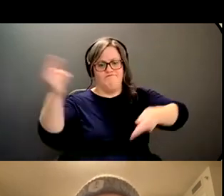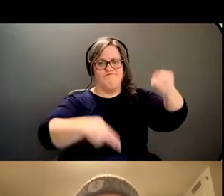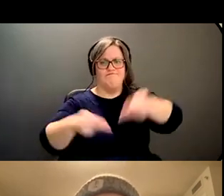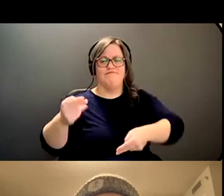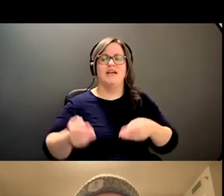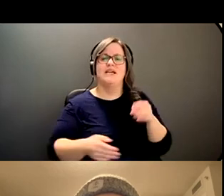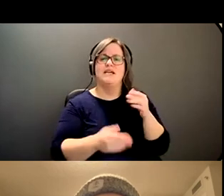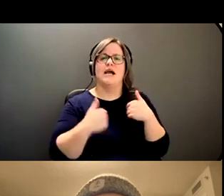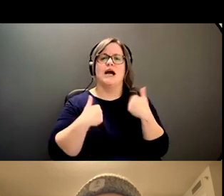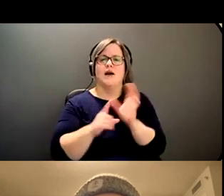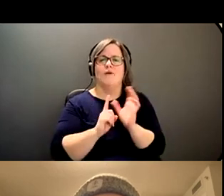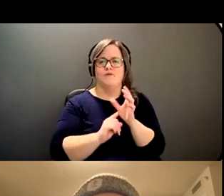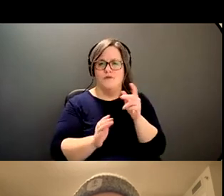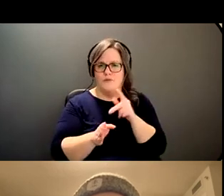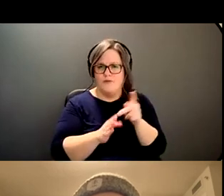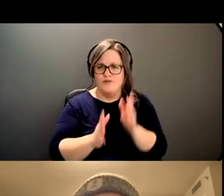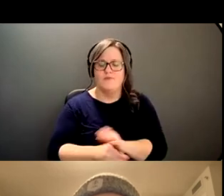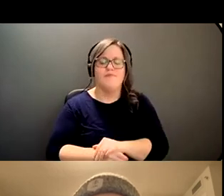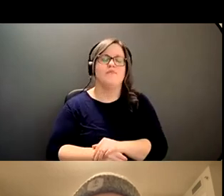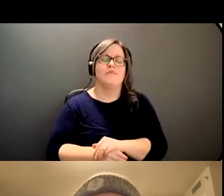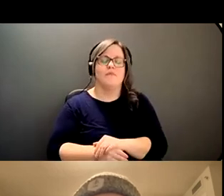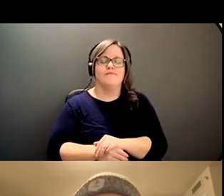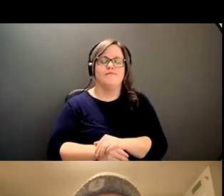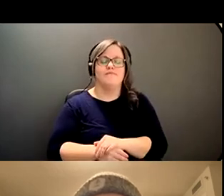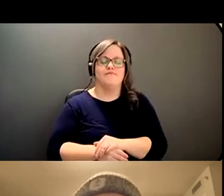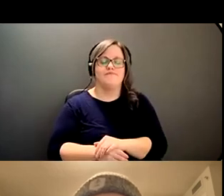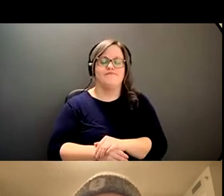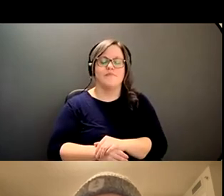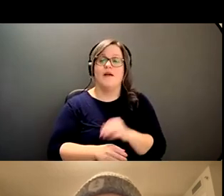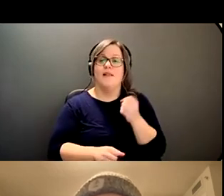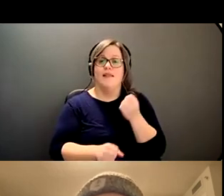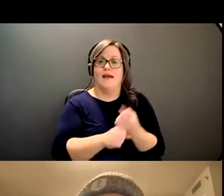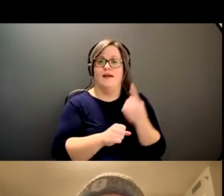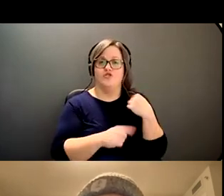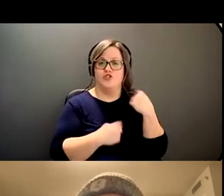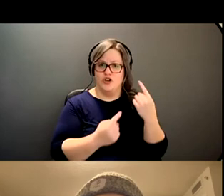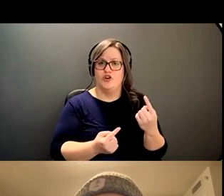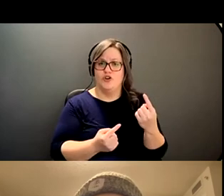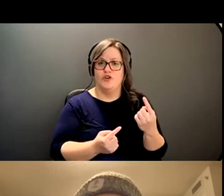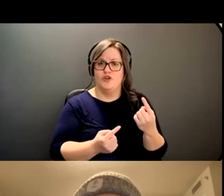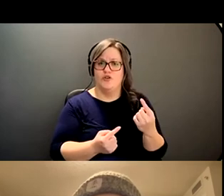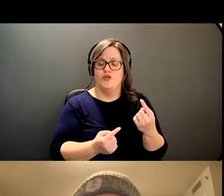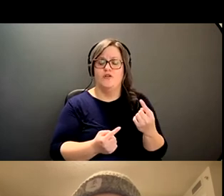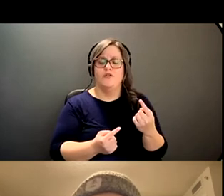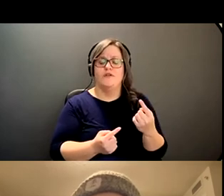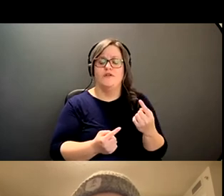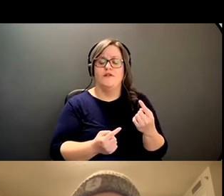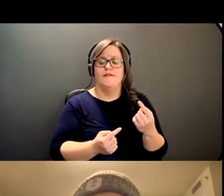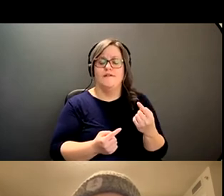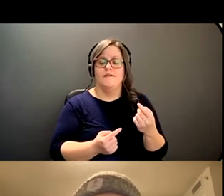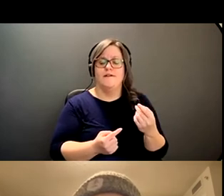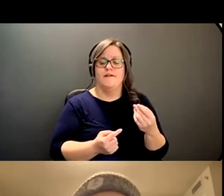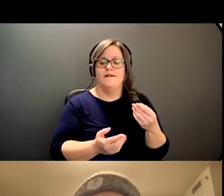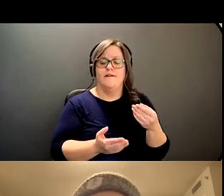And something they started implementing from the last year was that bringing funding to the table and keeping it